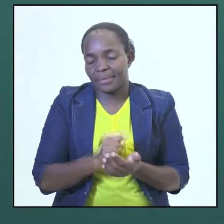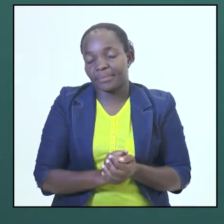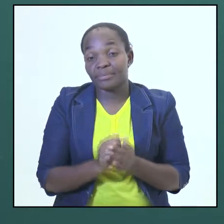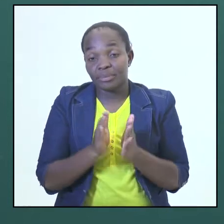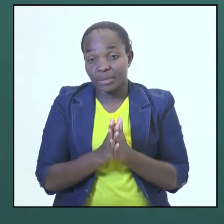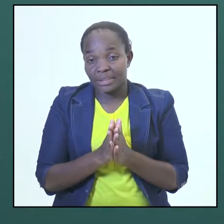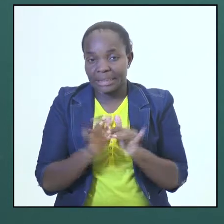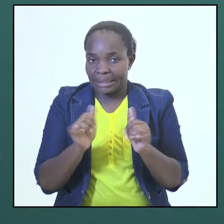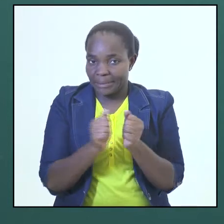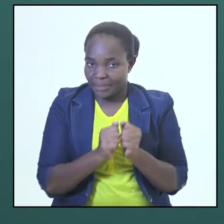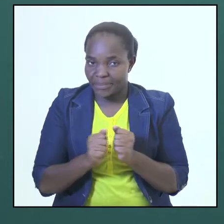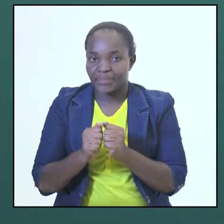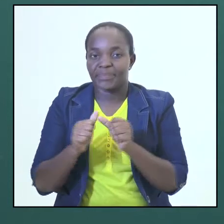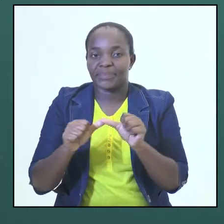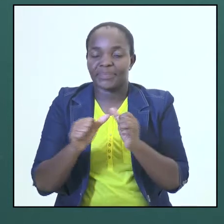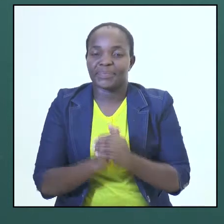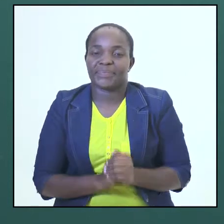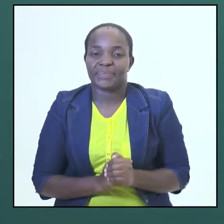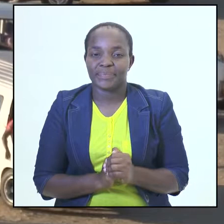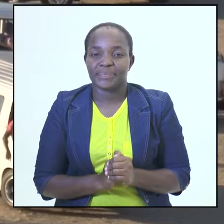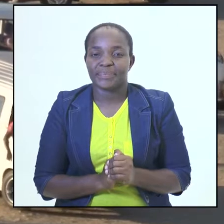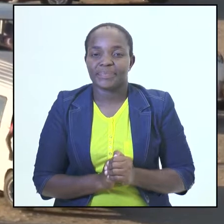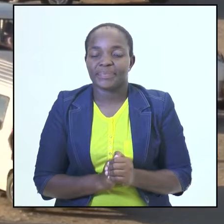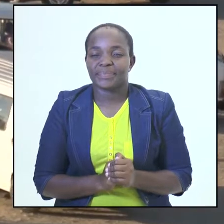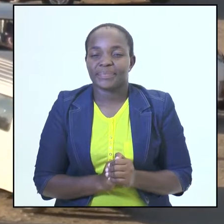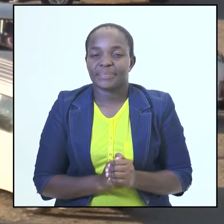please enjoy the program with us.